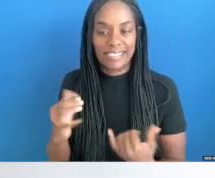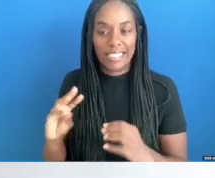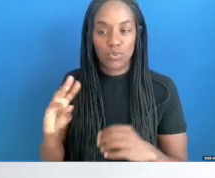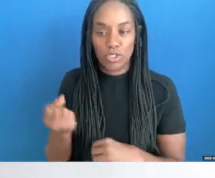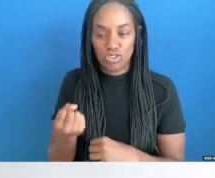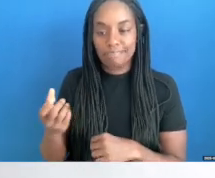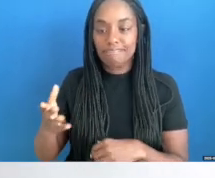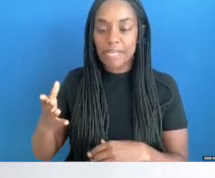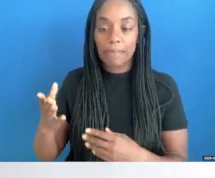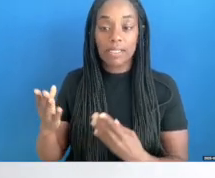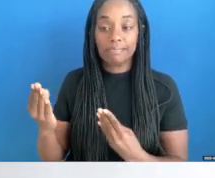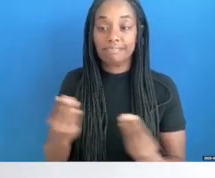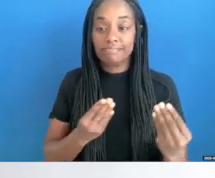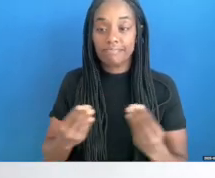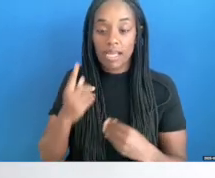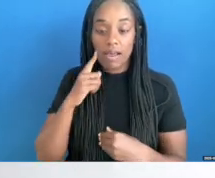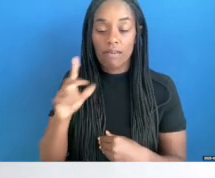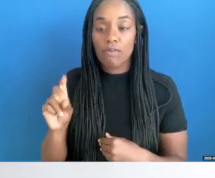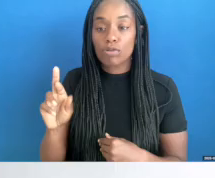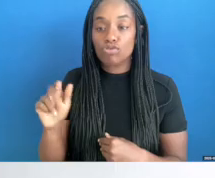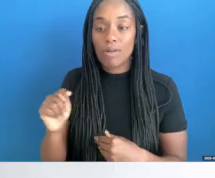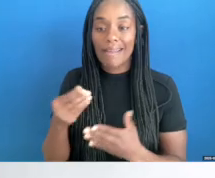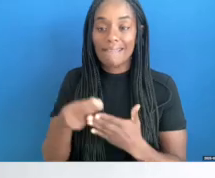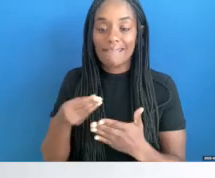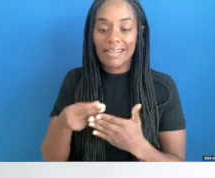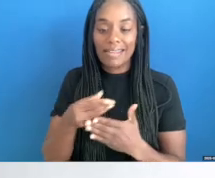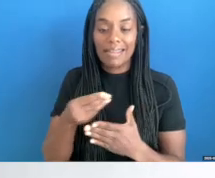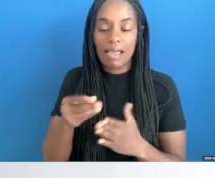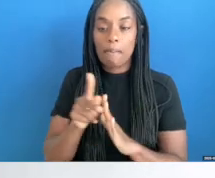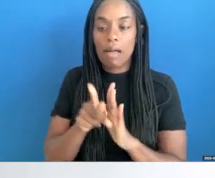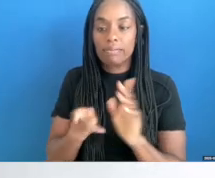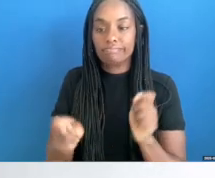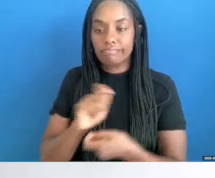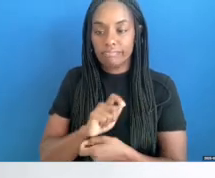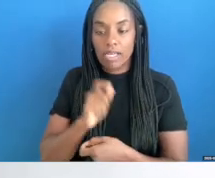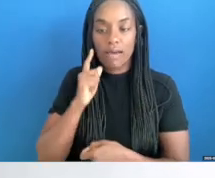on the draft funding and policy changes for the fiscal year